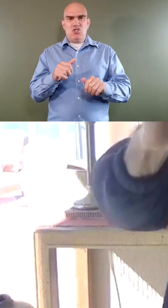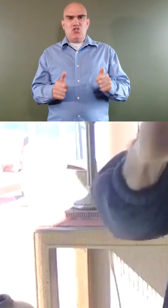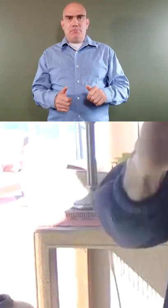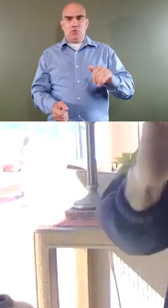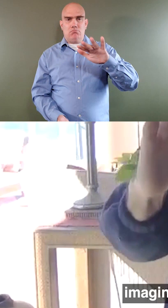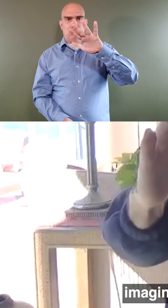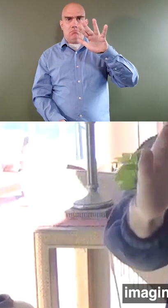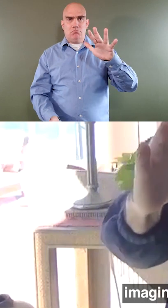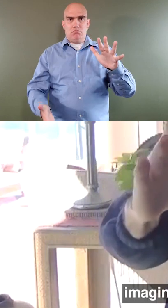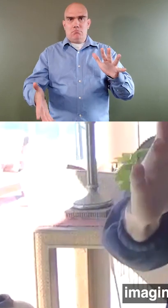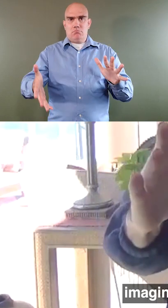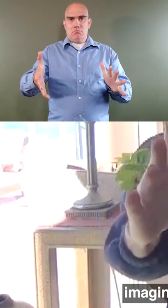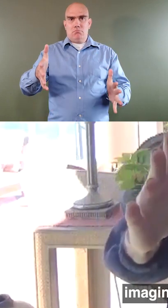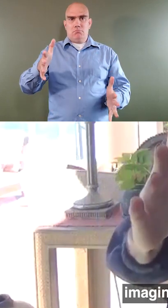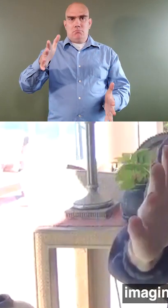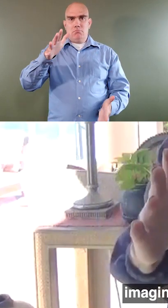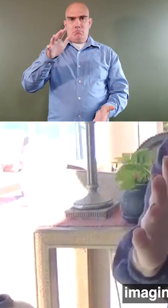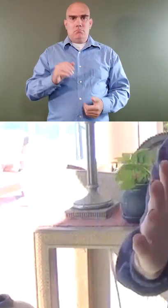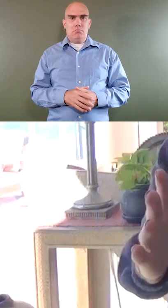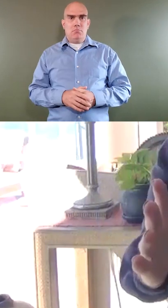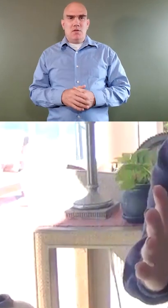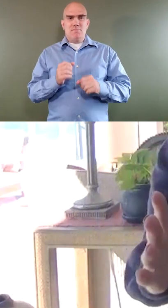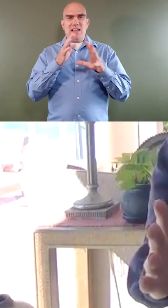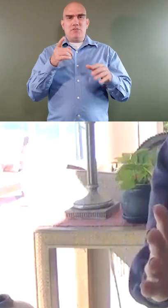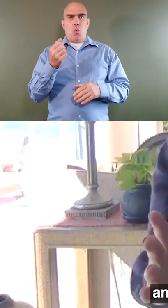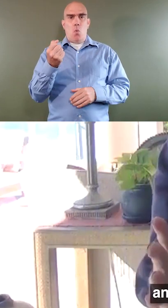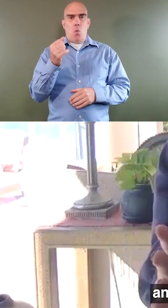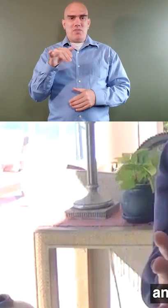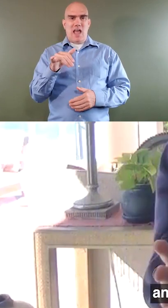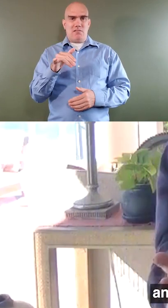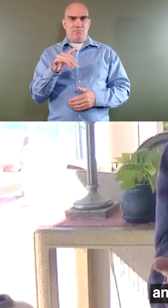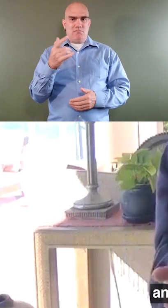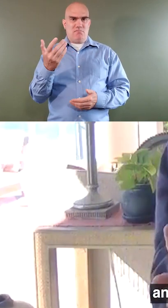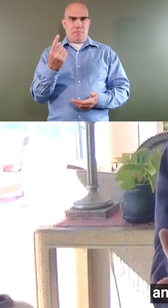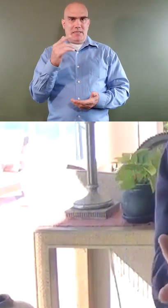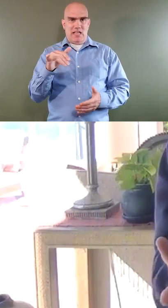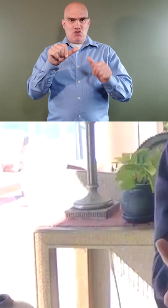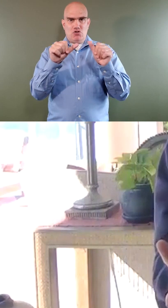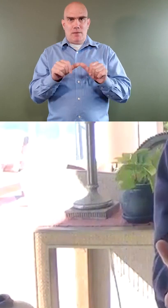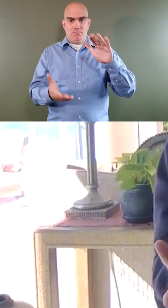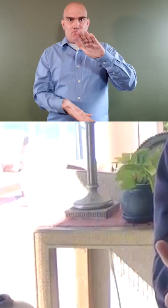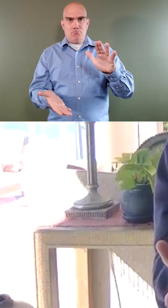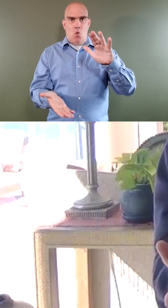elliptoid shape, imagining that you're holding something and turning that something over.